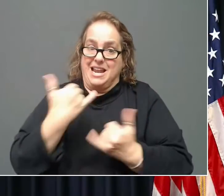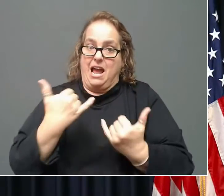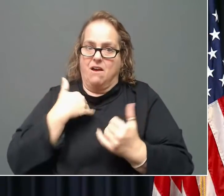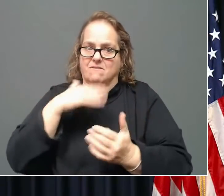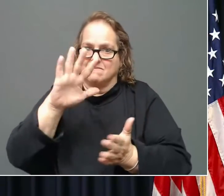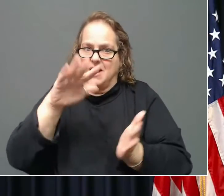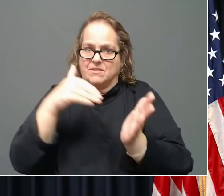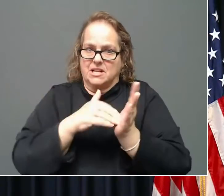5,970 tenants that have applied,